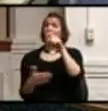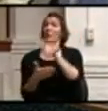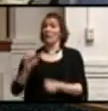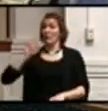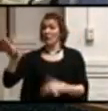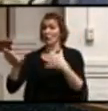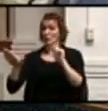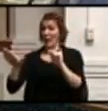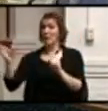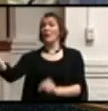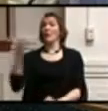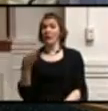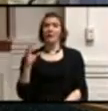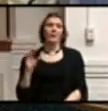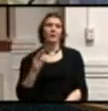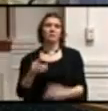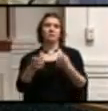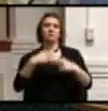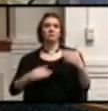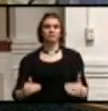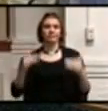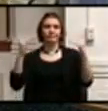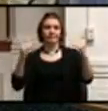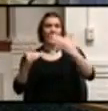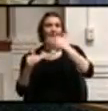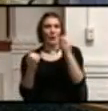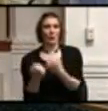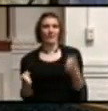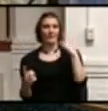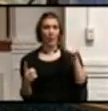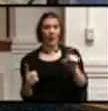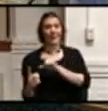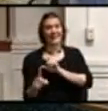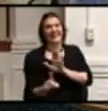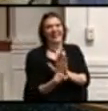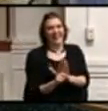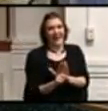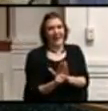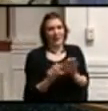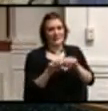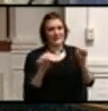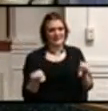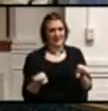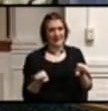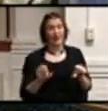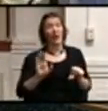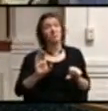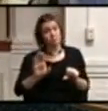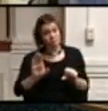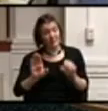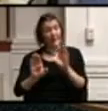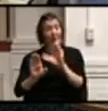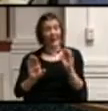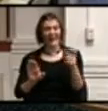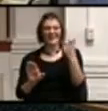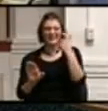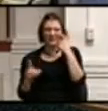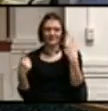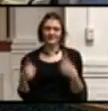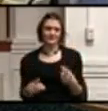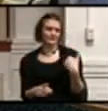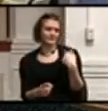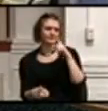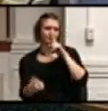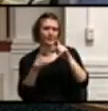application available for upgrades to the police communication system. Incidentally, I had a recent